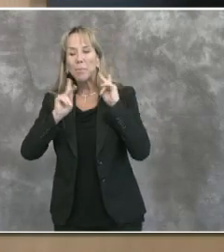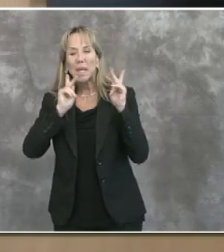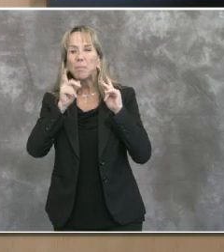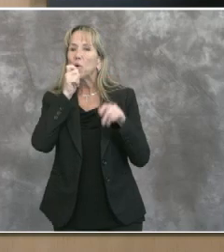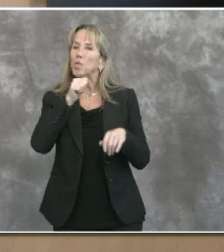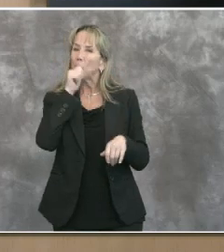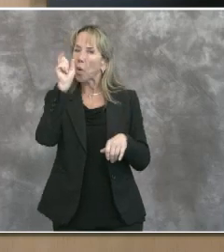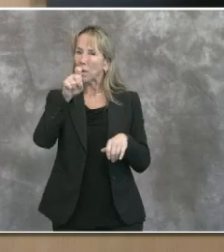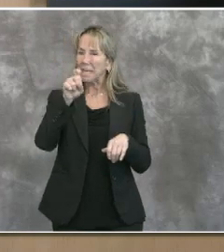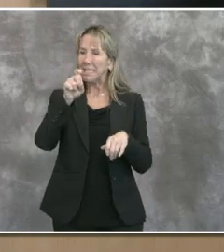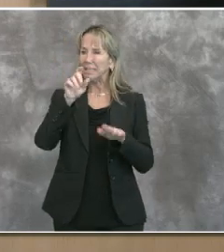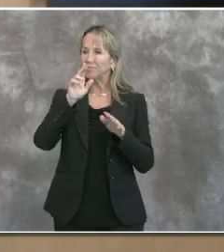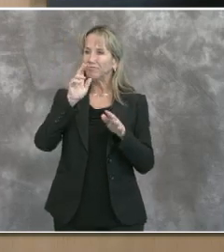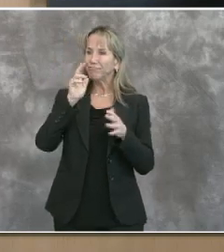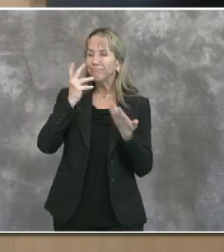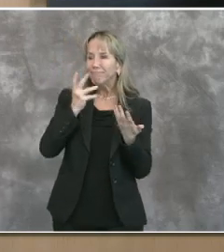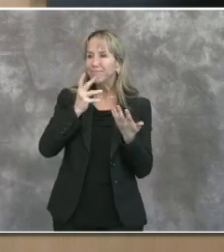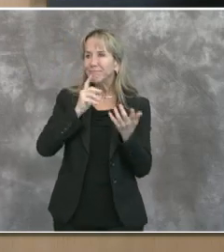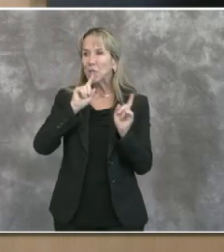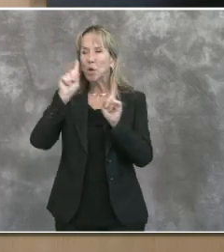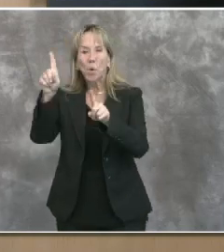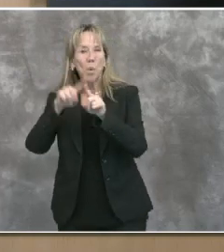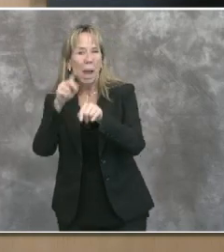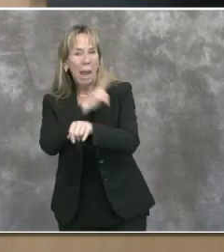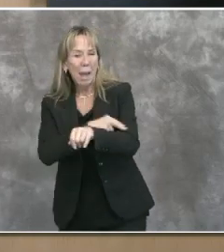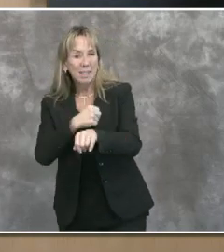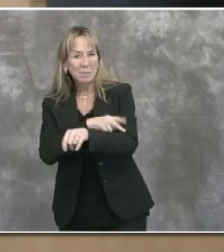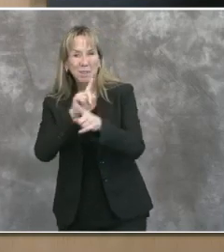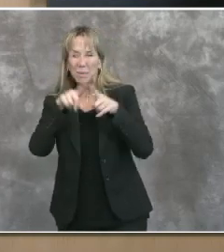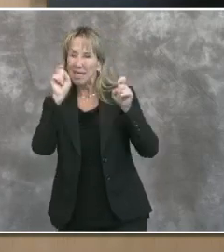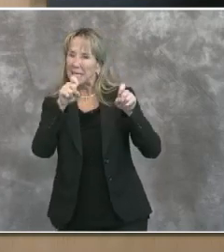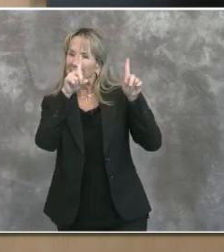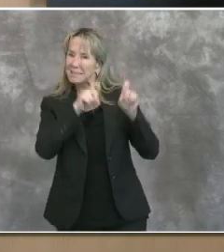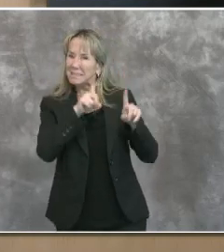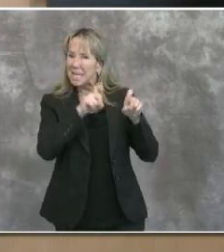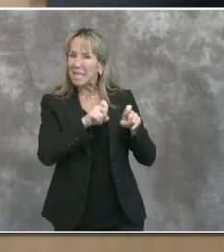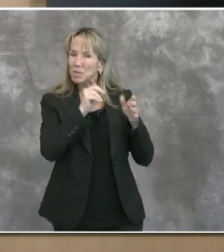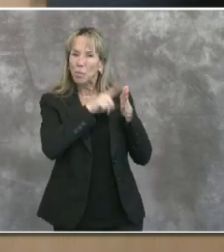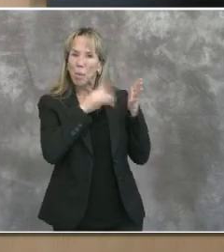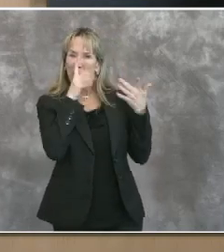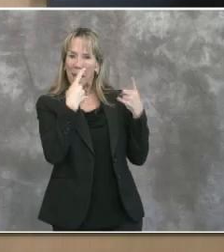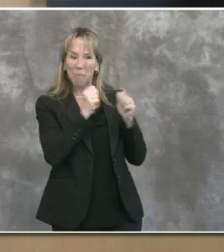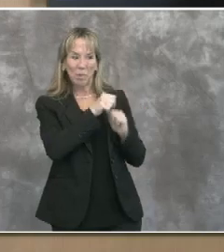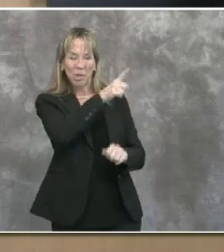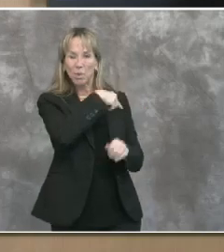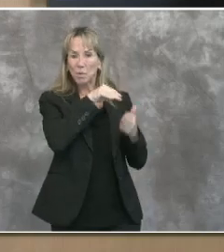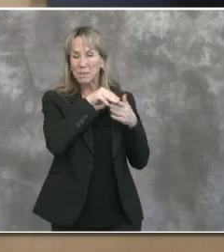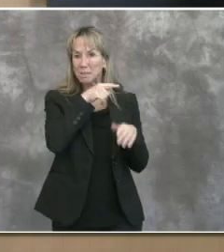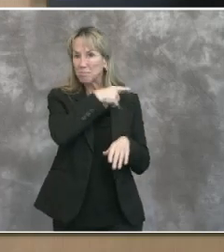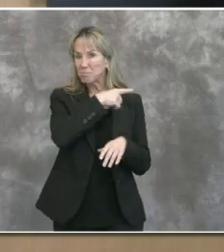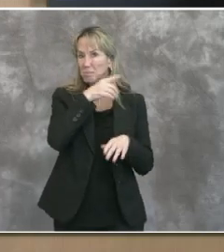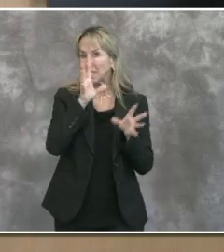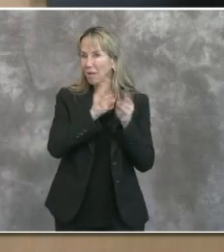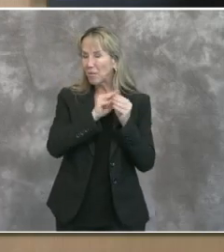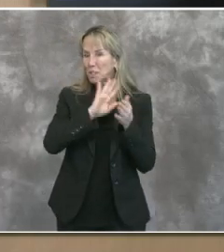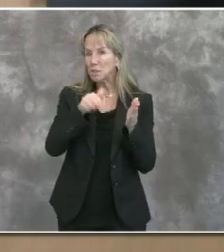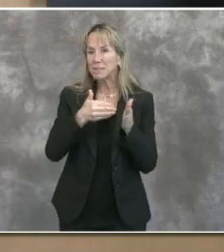but still needing a test. Well, I think there's a lot of work going on across the county to